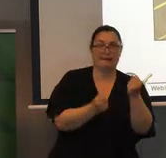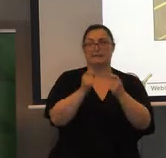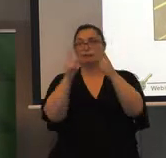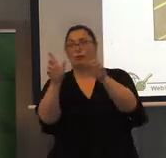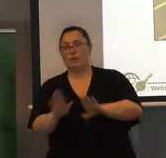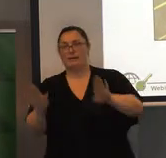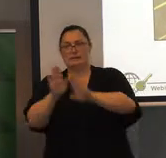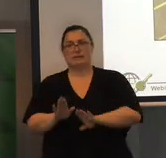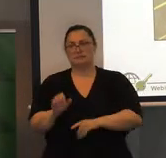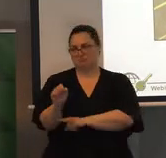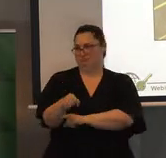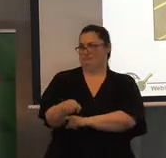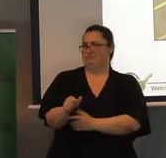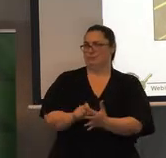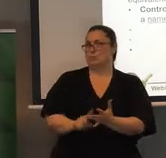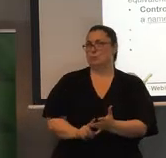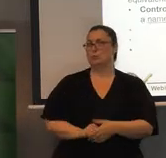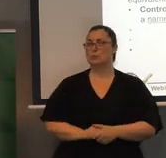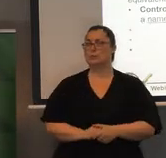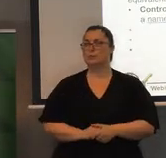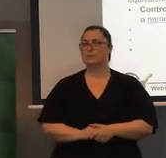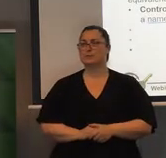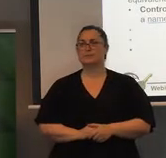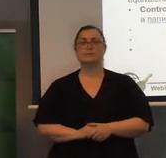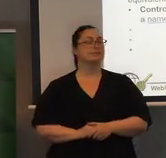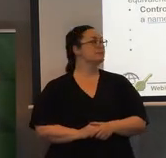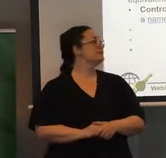take holidays, all the rest of it. They do.